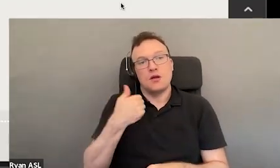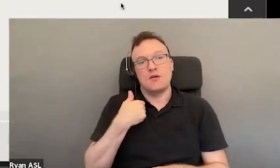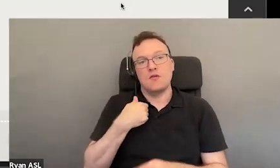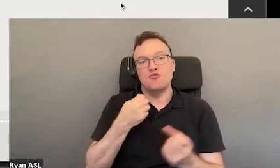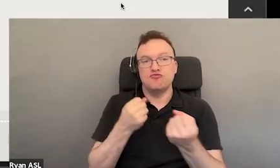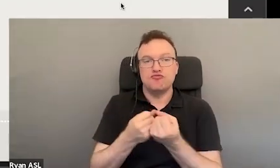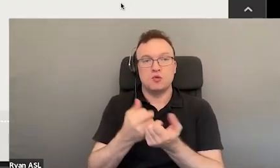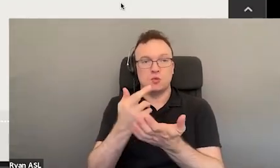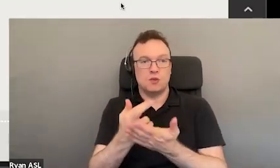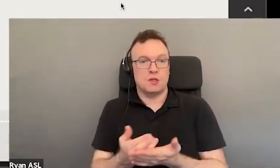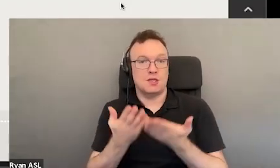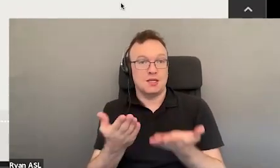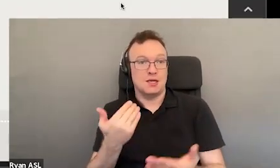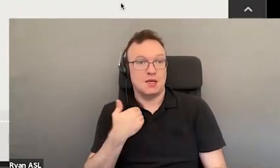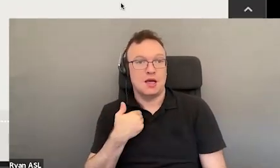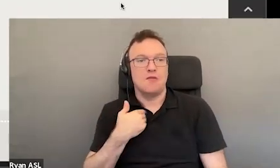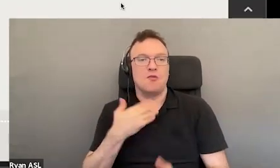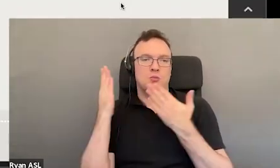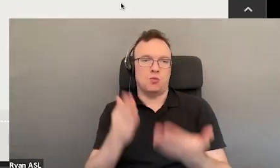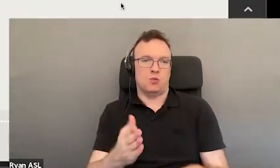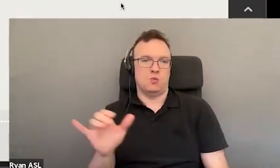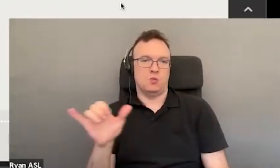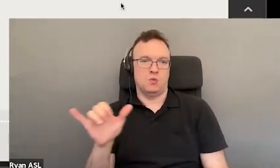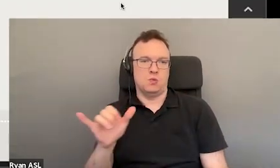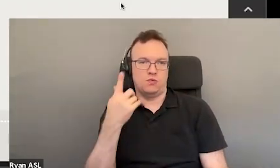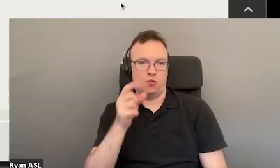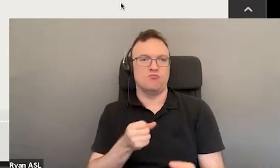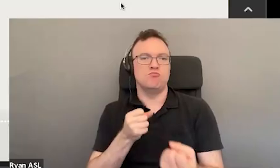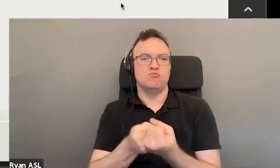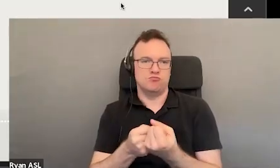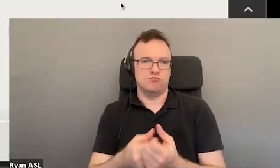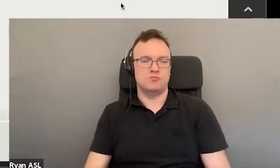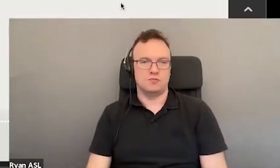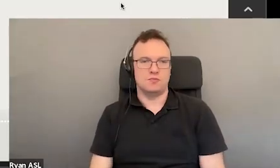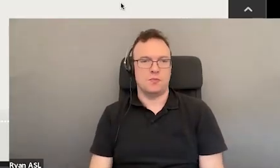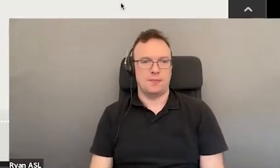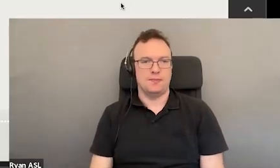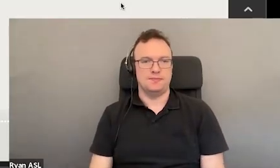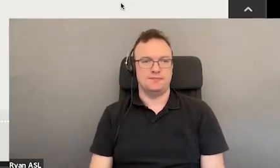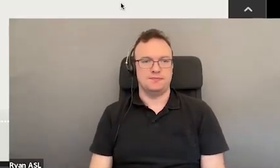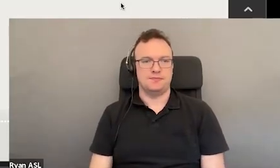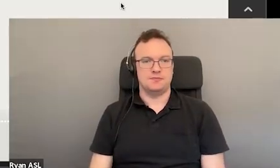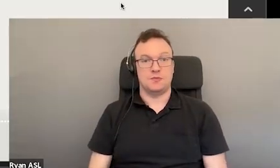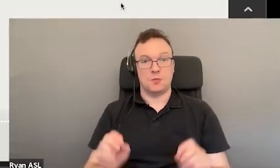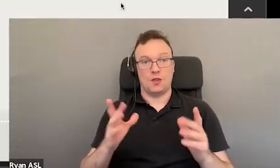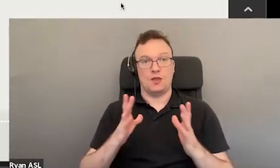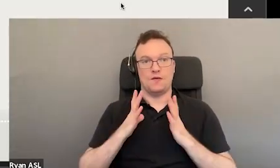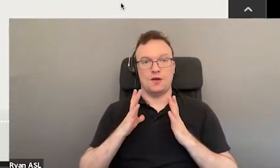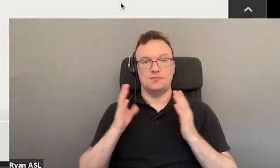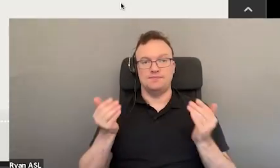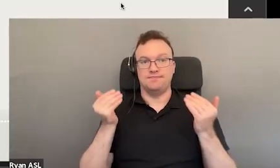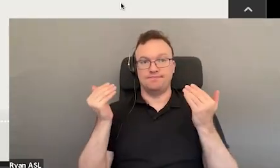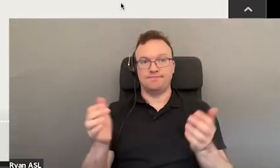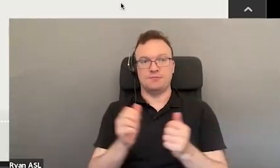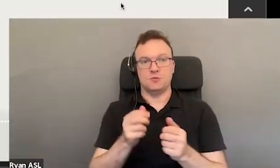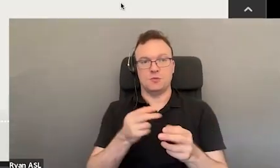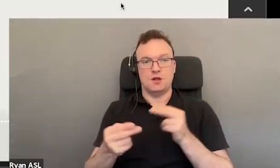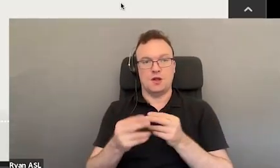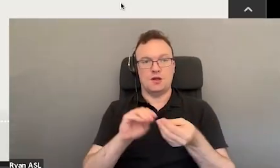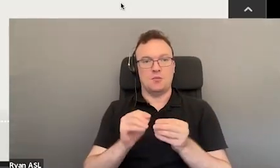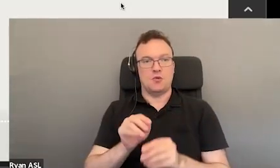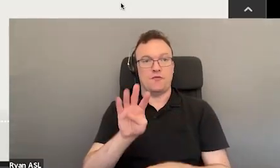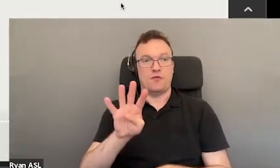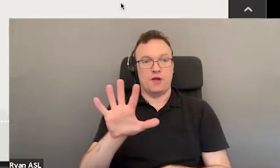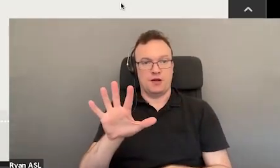resources available, bring those in to be supportive. All right, I'm moving ahead to slide